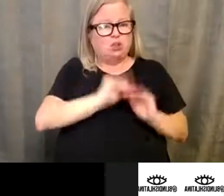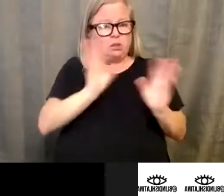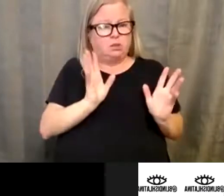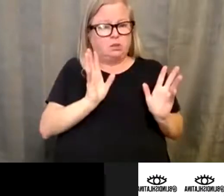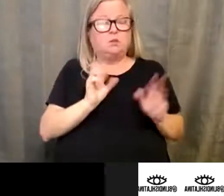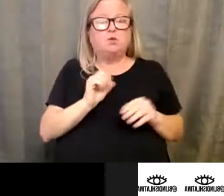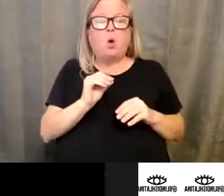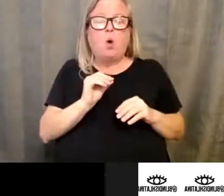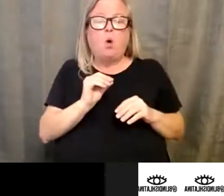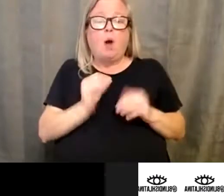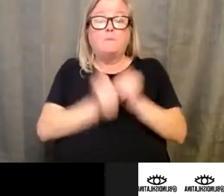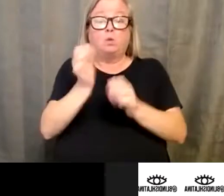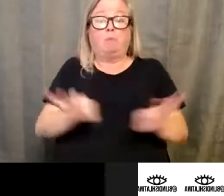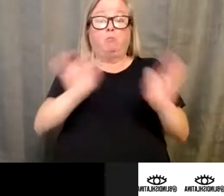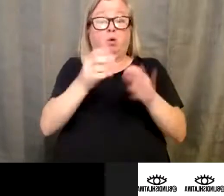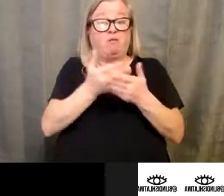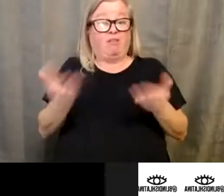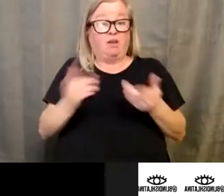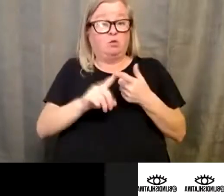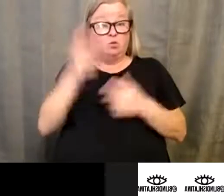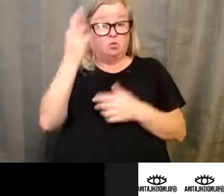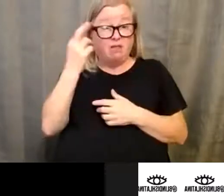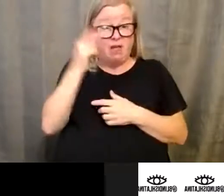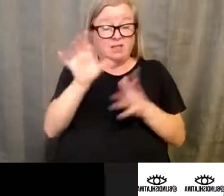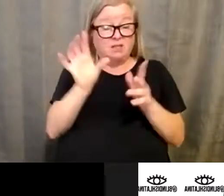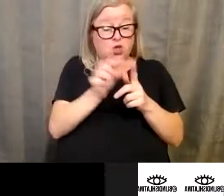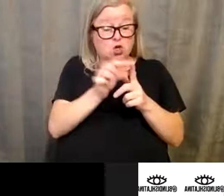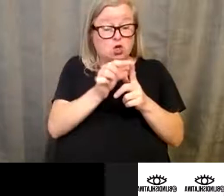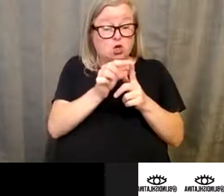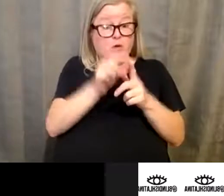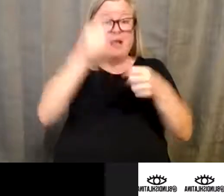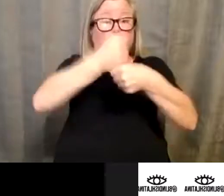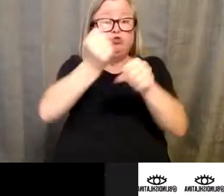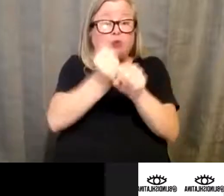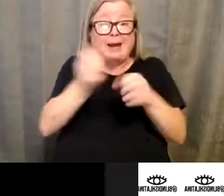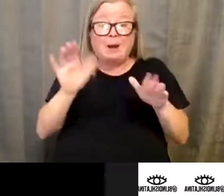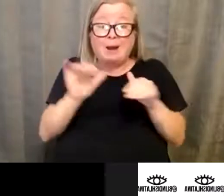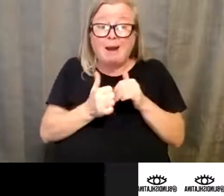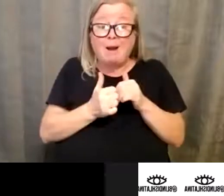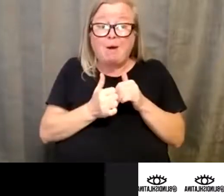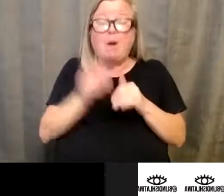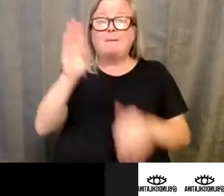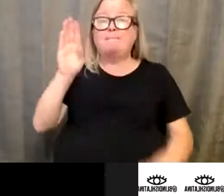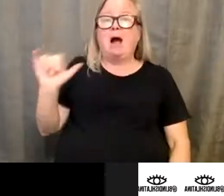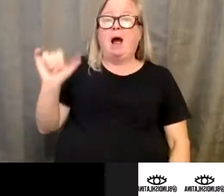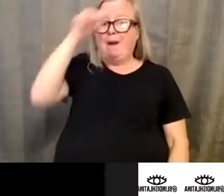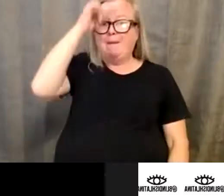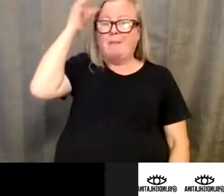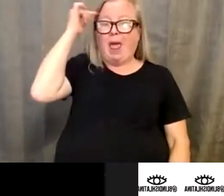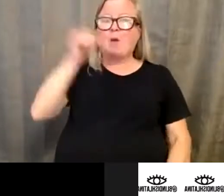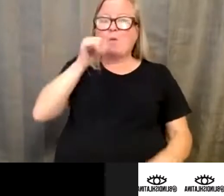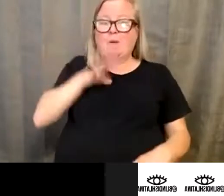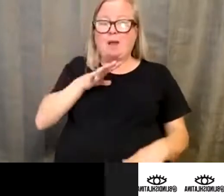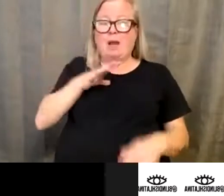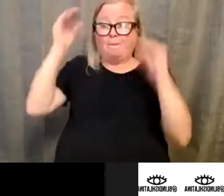the most important things to know about this term is that it was created by a Black woman, and she was a